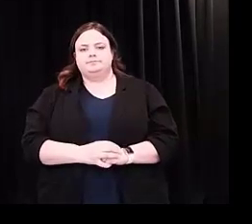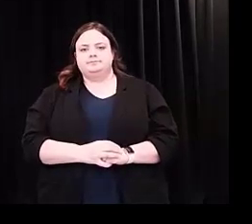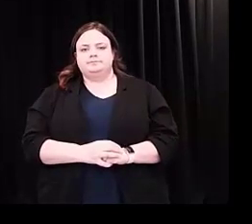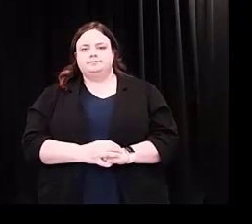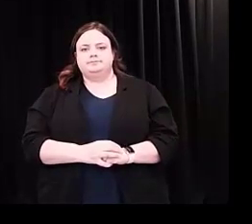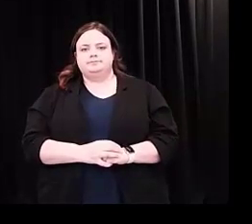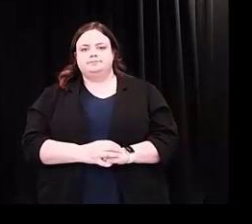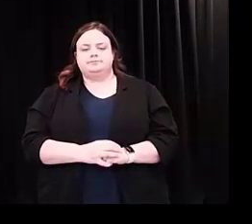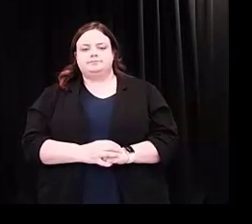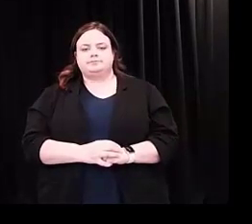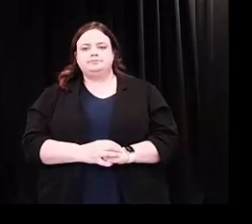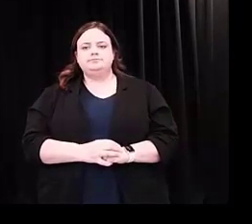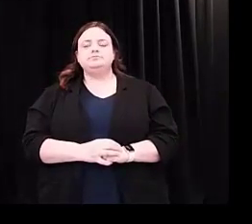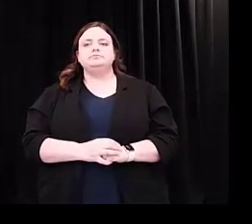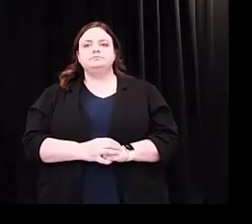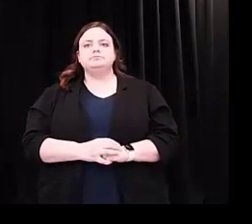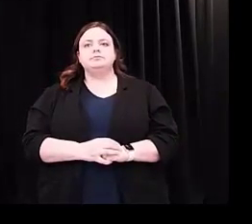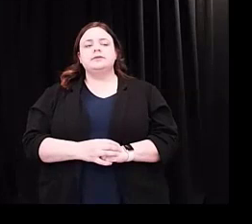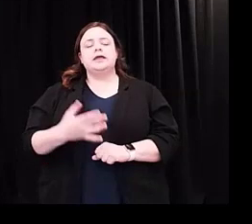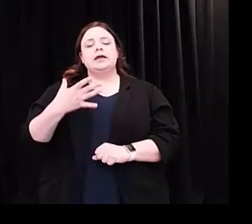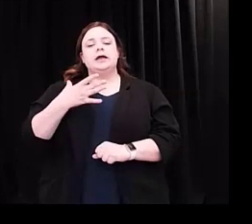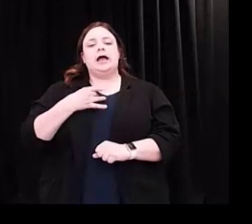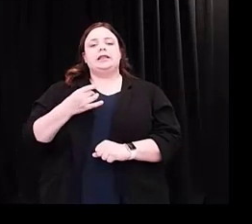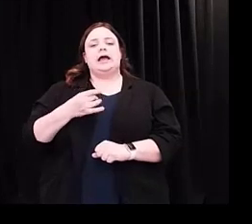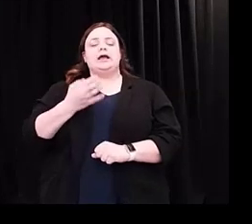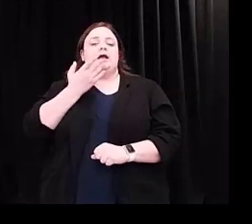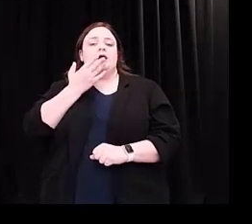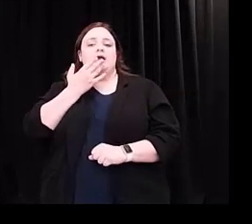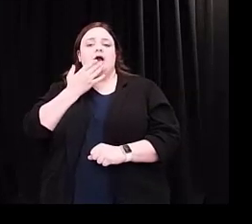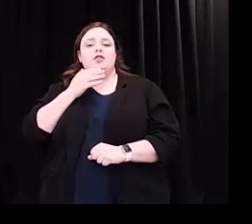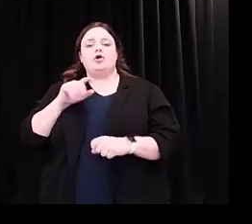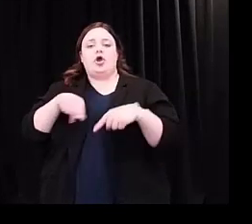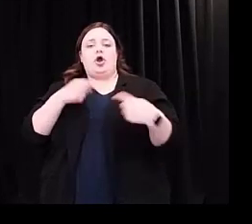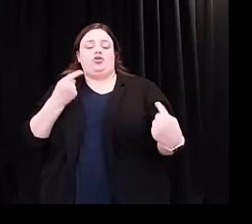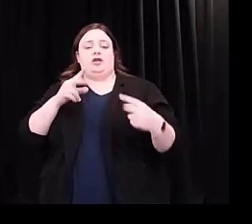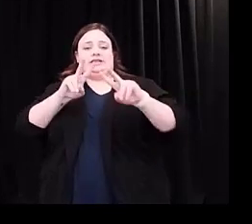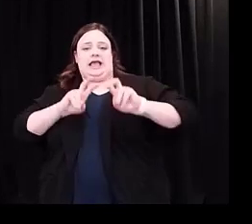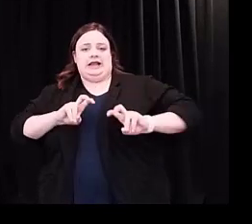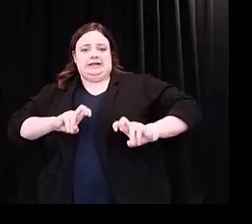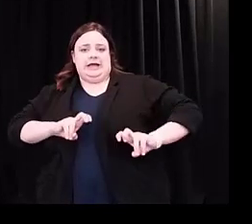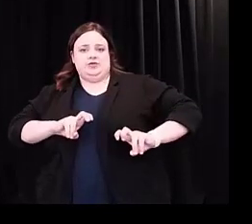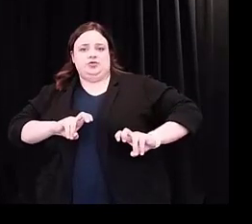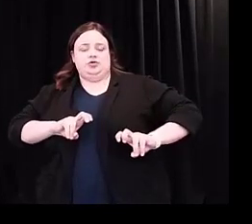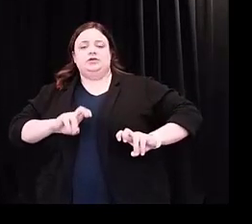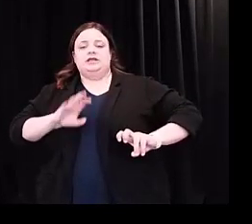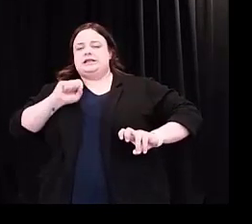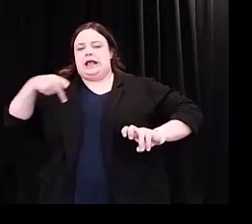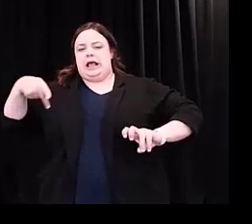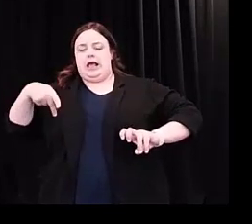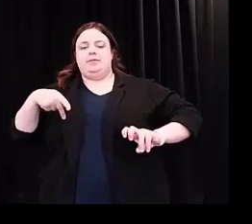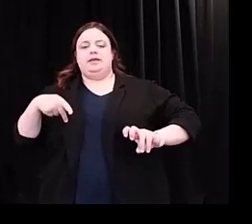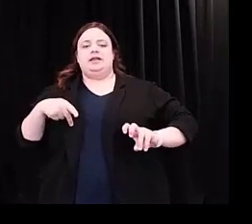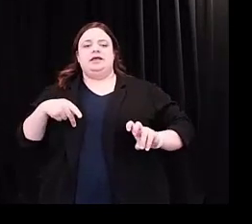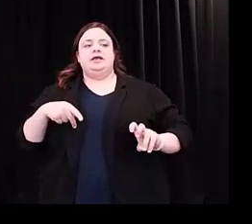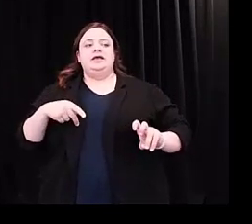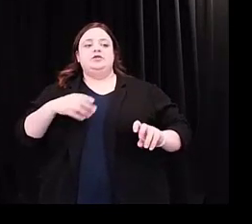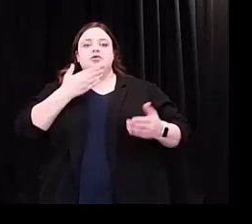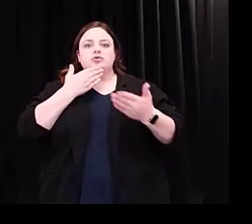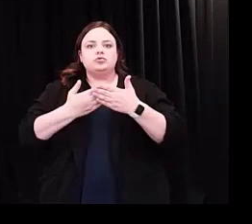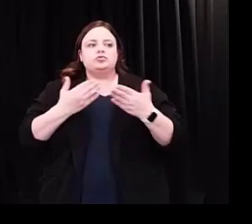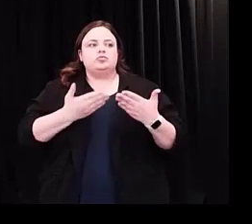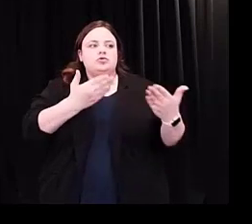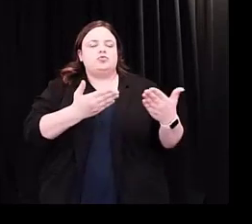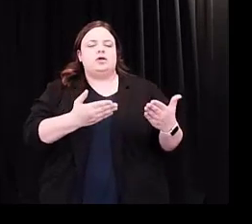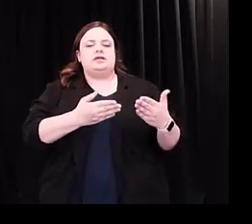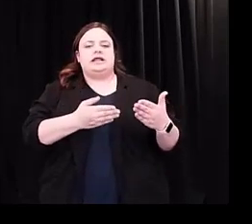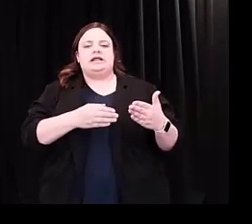I really like, there's an app called Color Contrast Analyzer that is a great resource. It gives you an eyedropper and gives